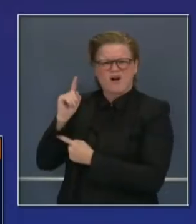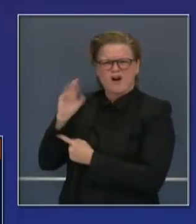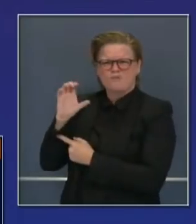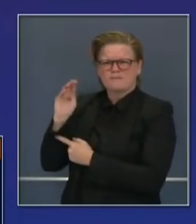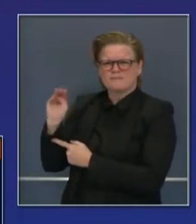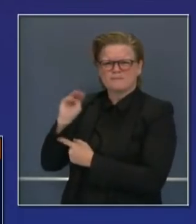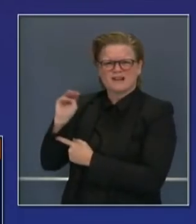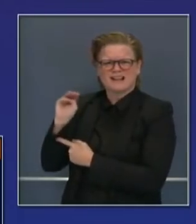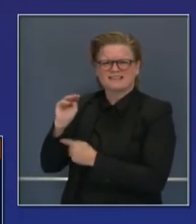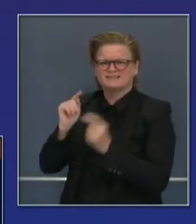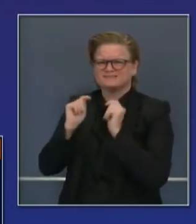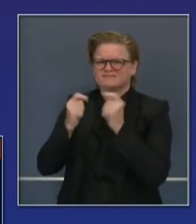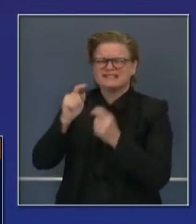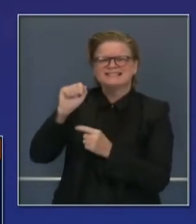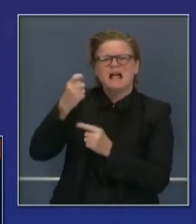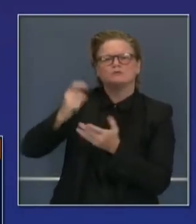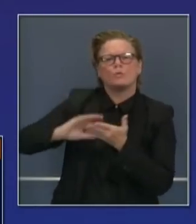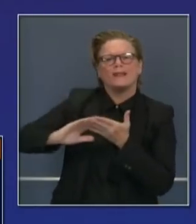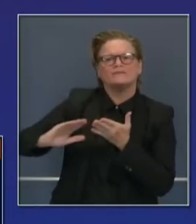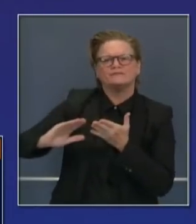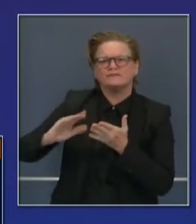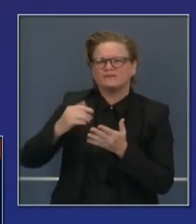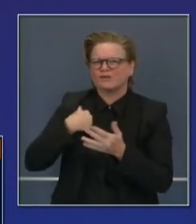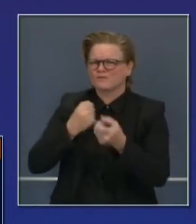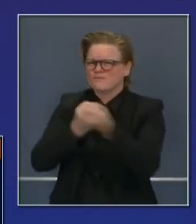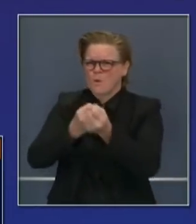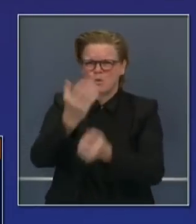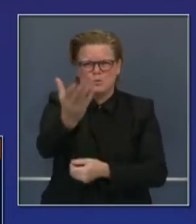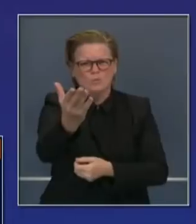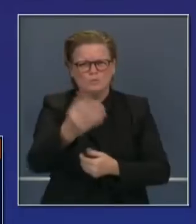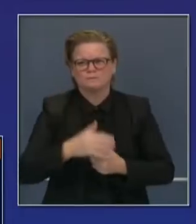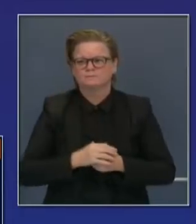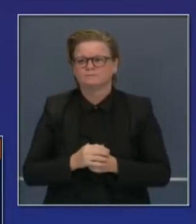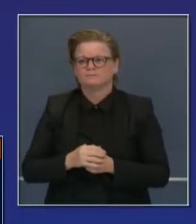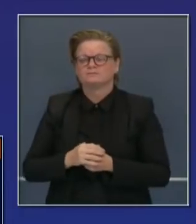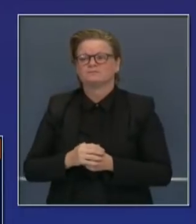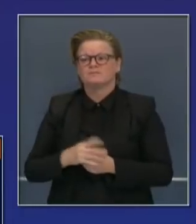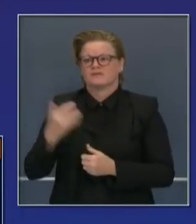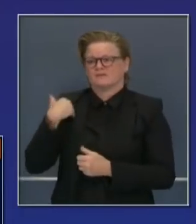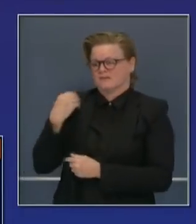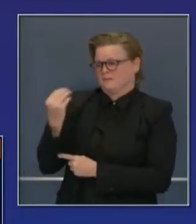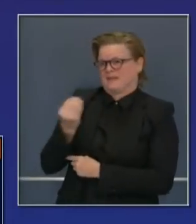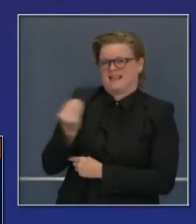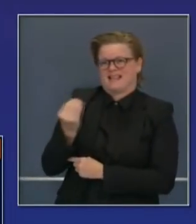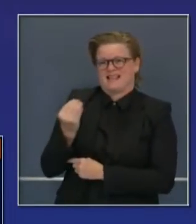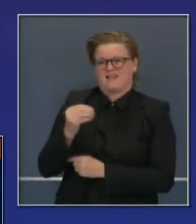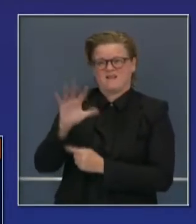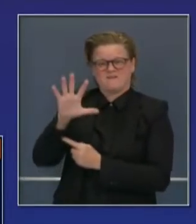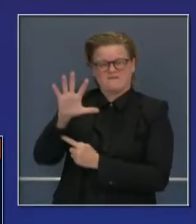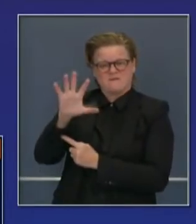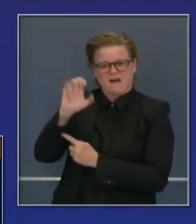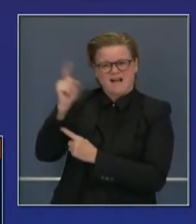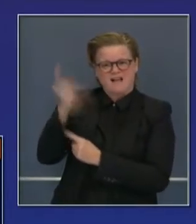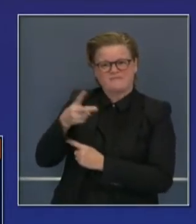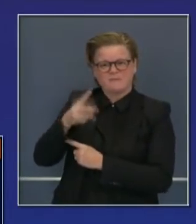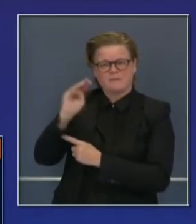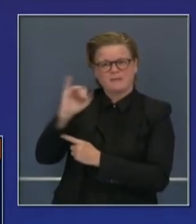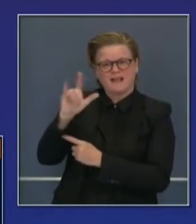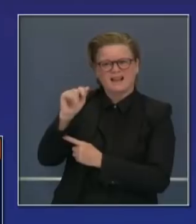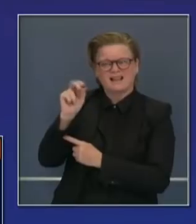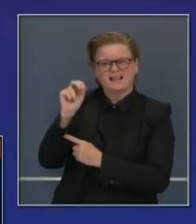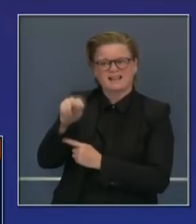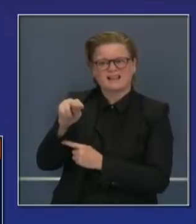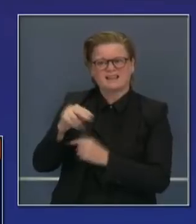also announced, as I noted a moment ago on Monday, a $500 million COVID relief package. This